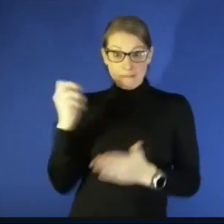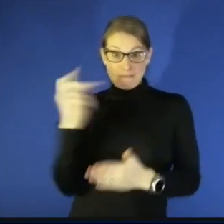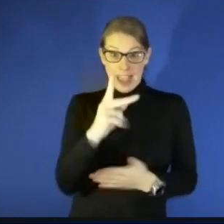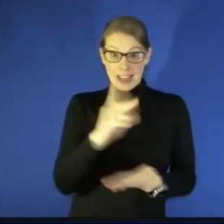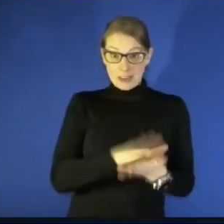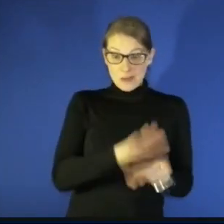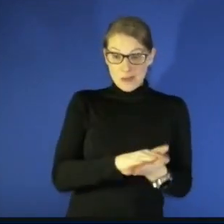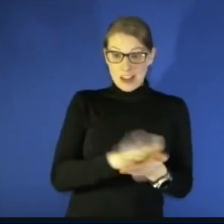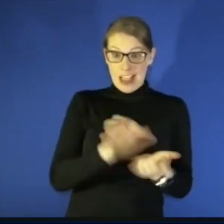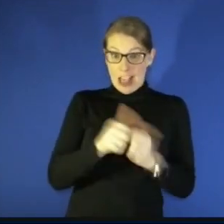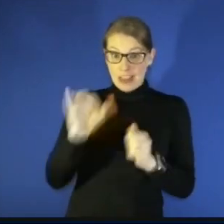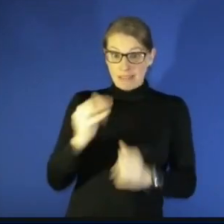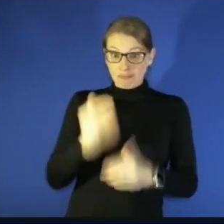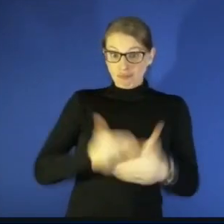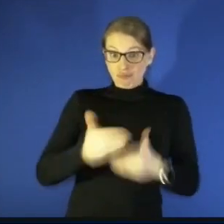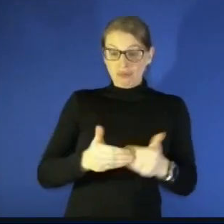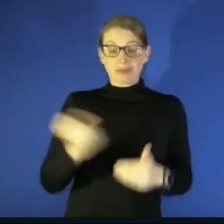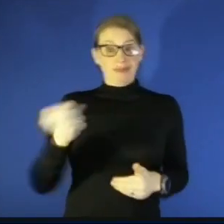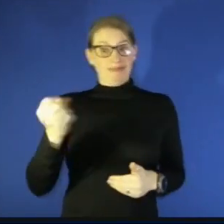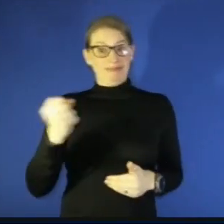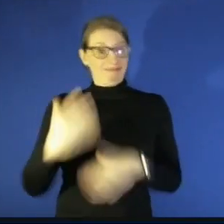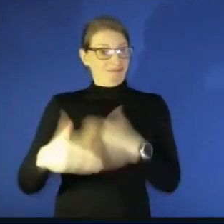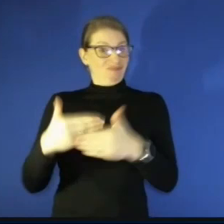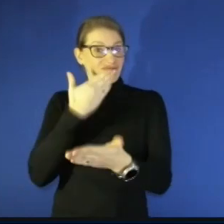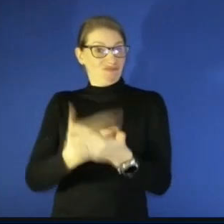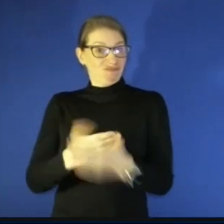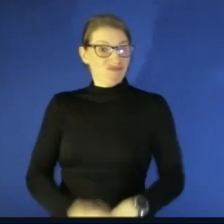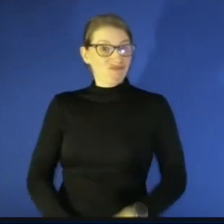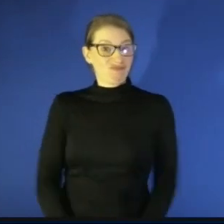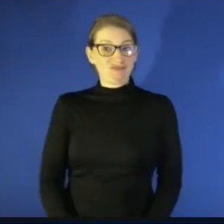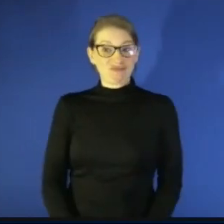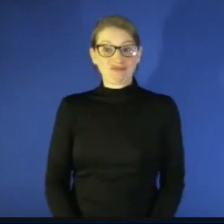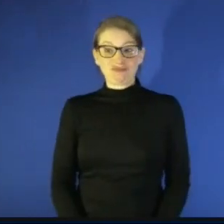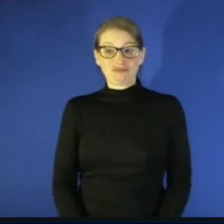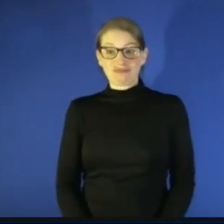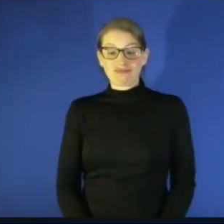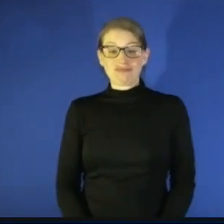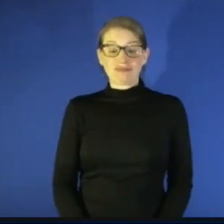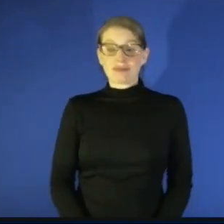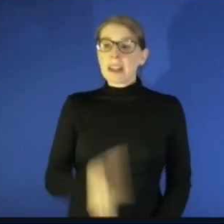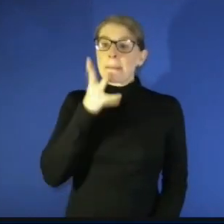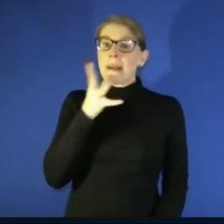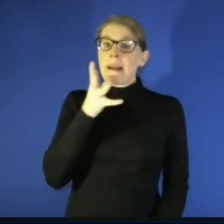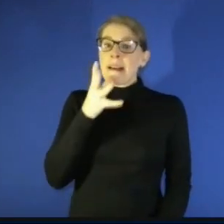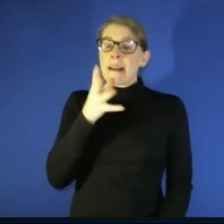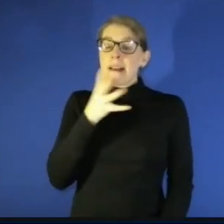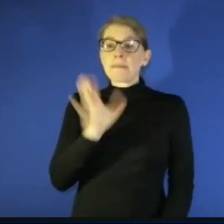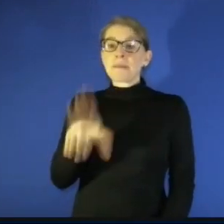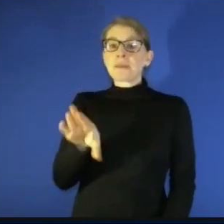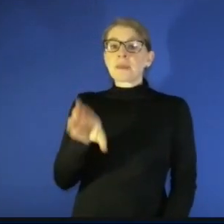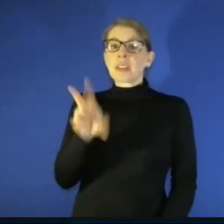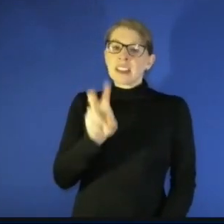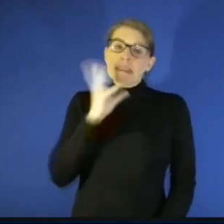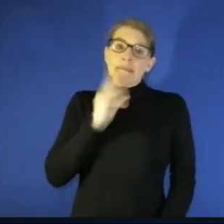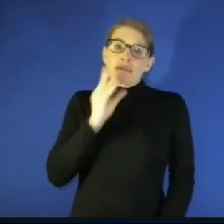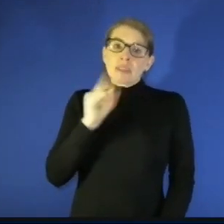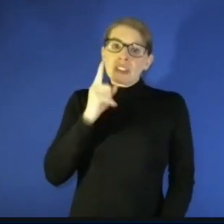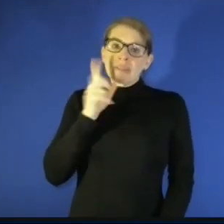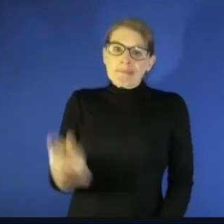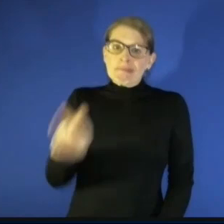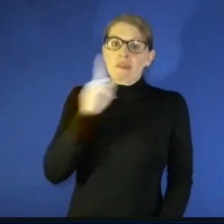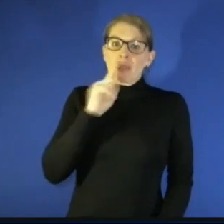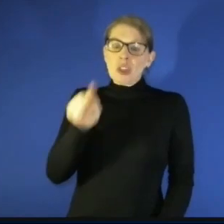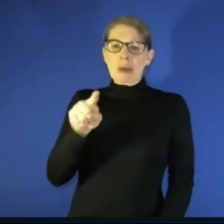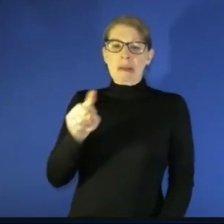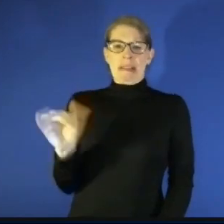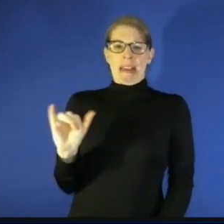going? Yeah, it's going good. Mom, what's this journey been like for you? And tell us a little bit about